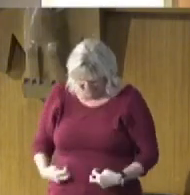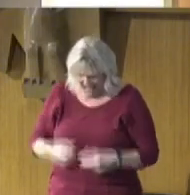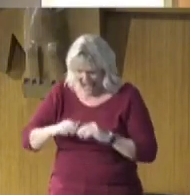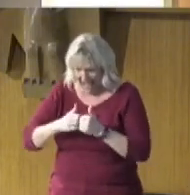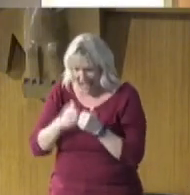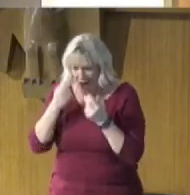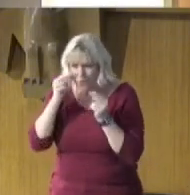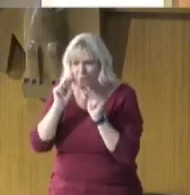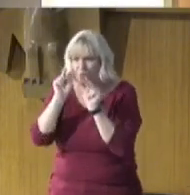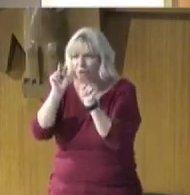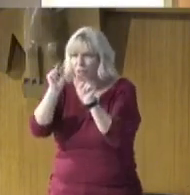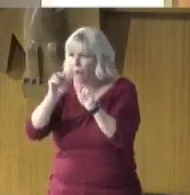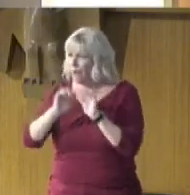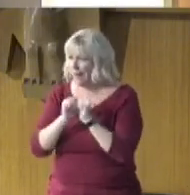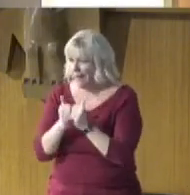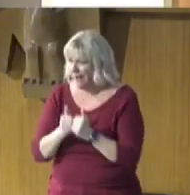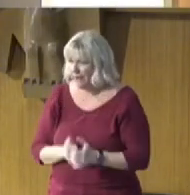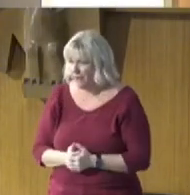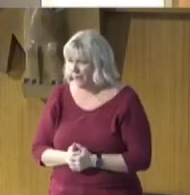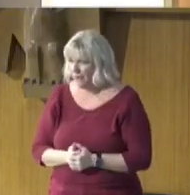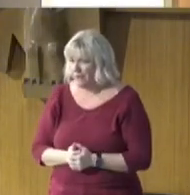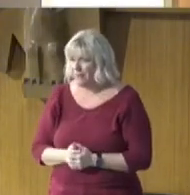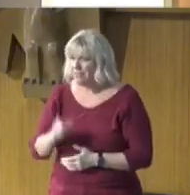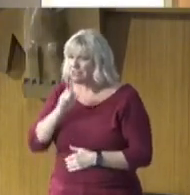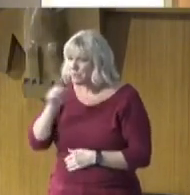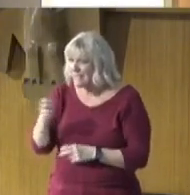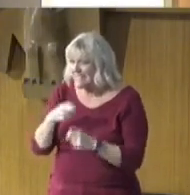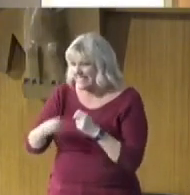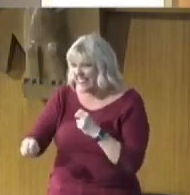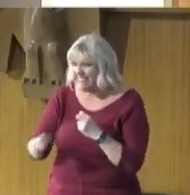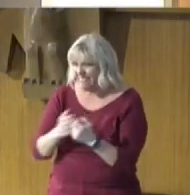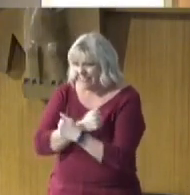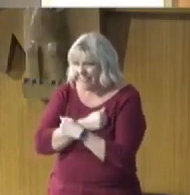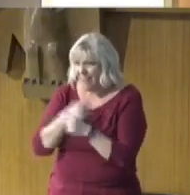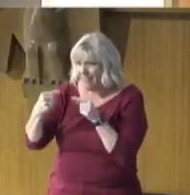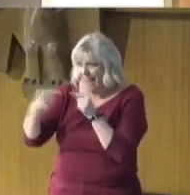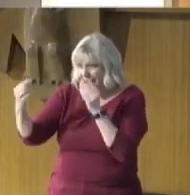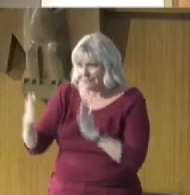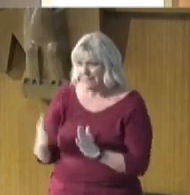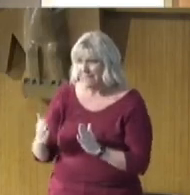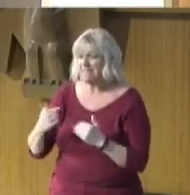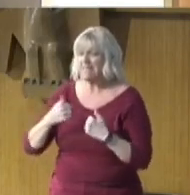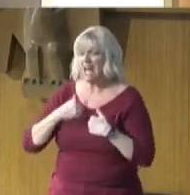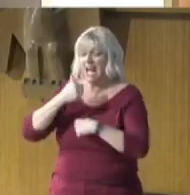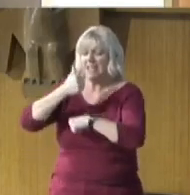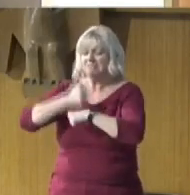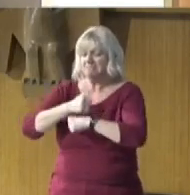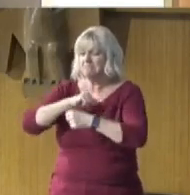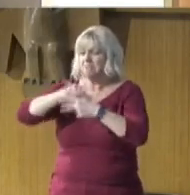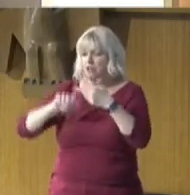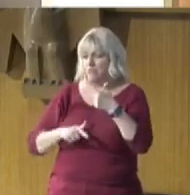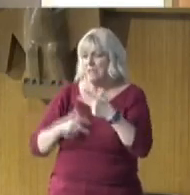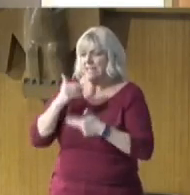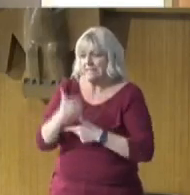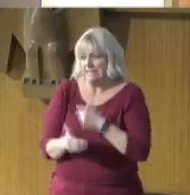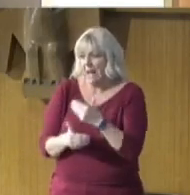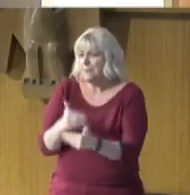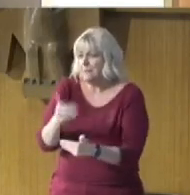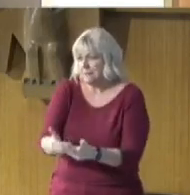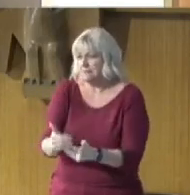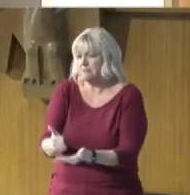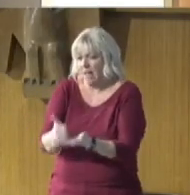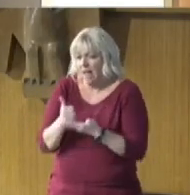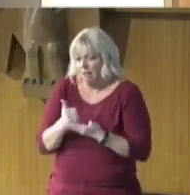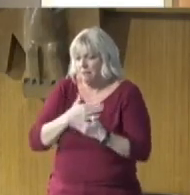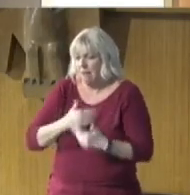love? Now, this is a difficult thing to do, loving our enemies, and so I've come up with three steps that I've found helpful in my own life for